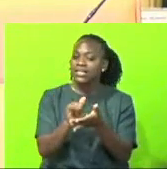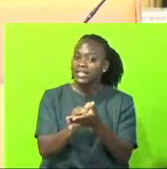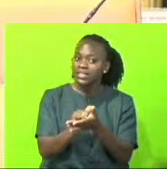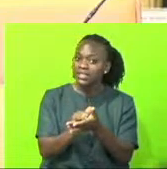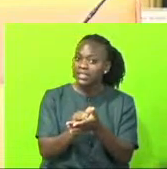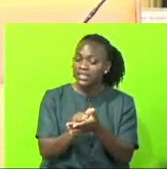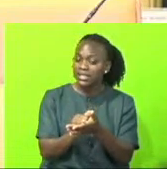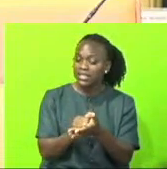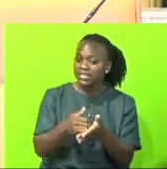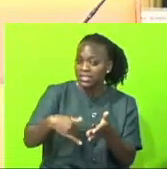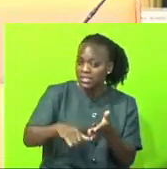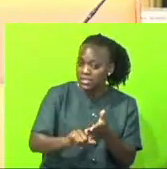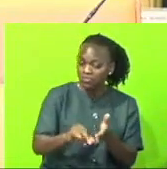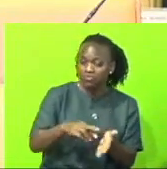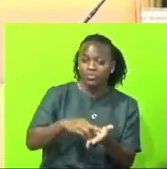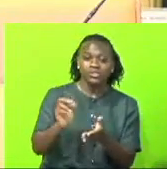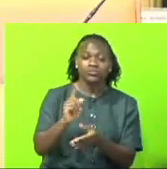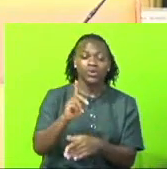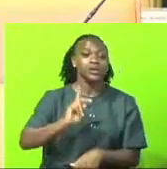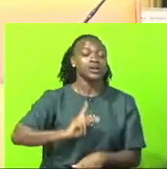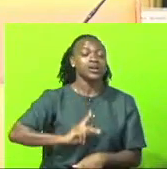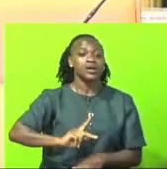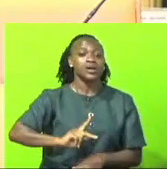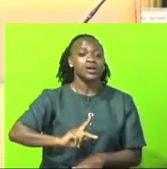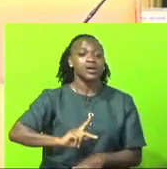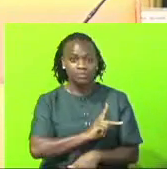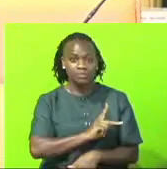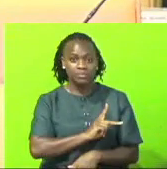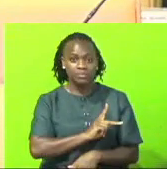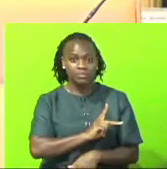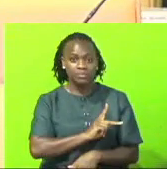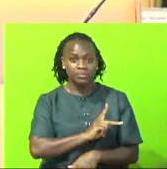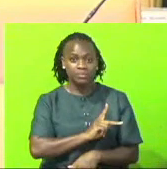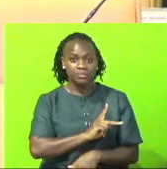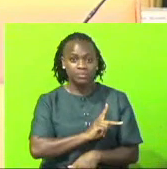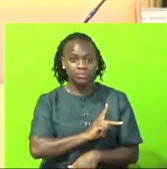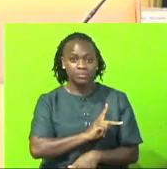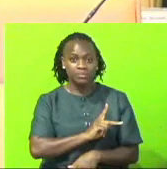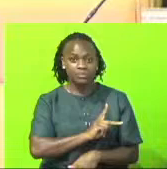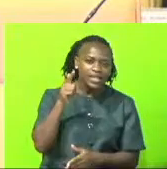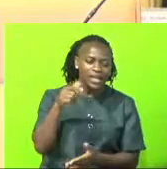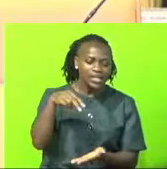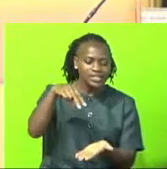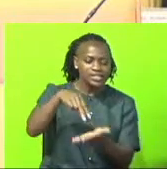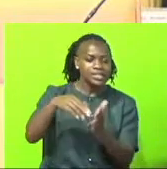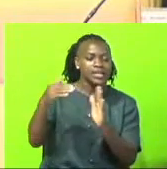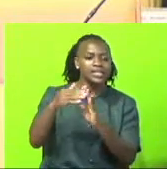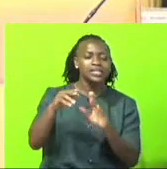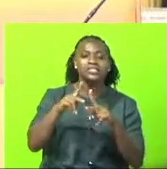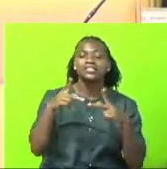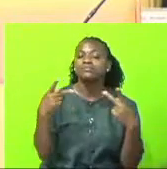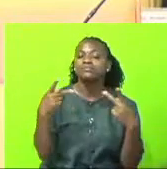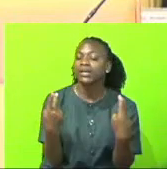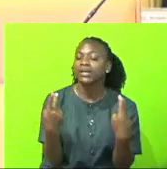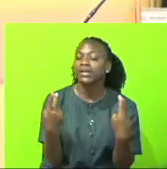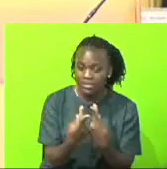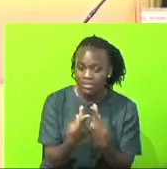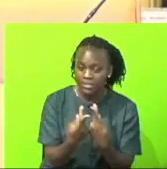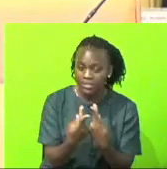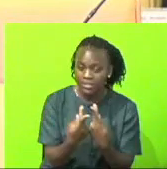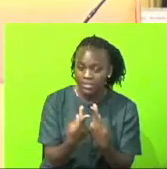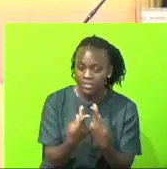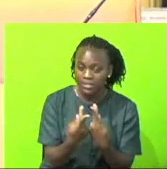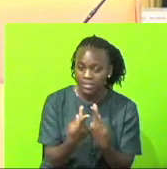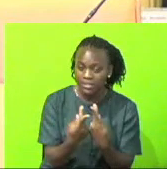Parliament, and yet ridiculously stands against the party No purposive interpretation of